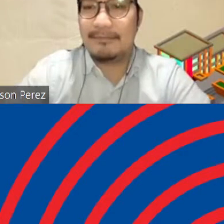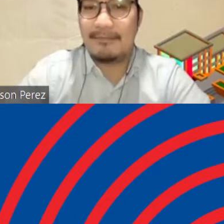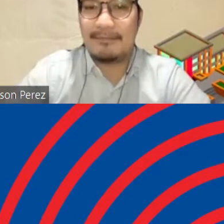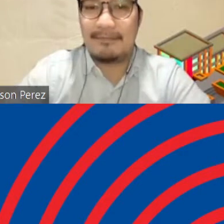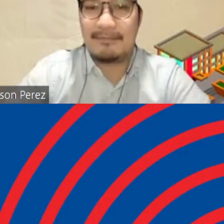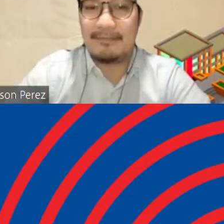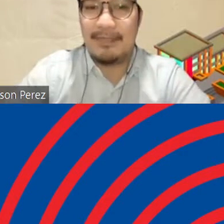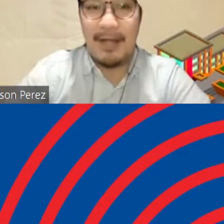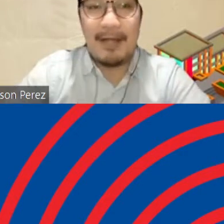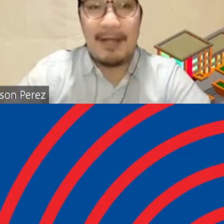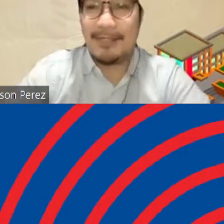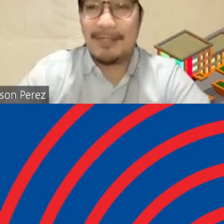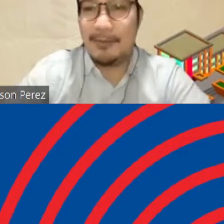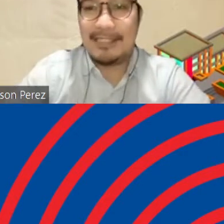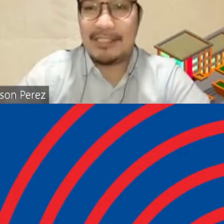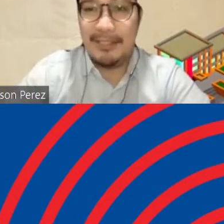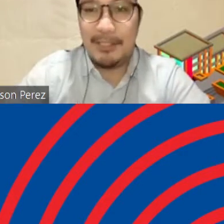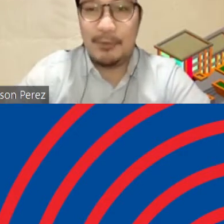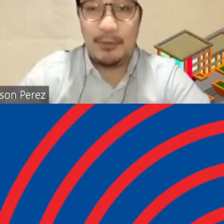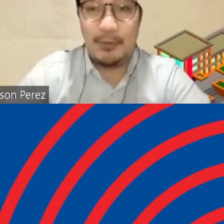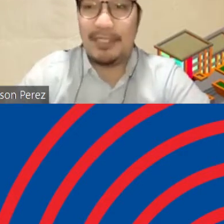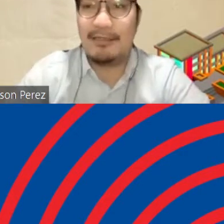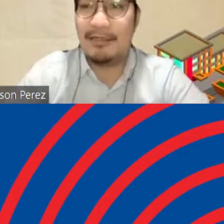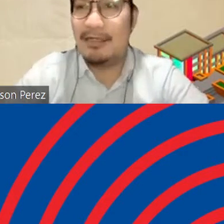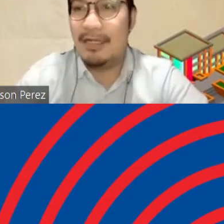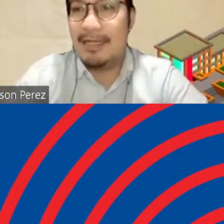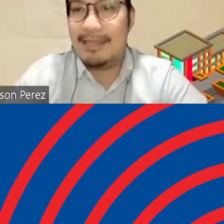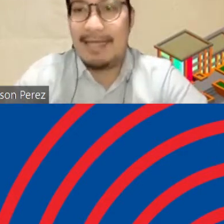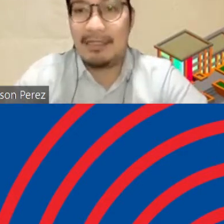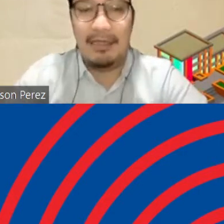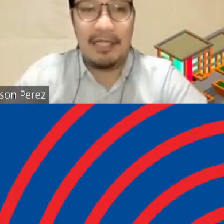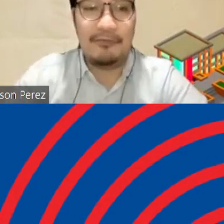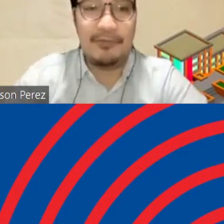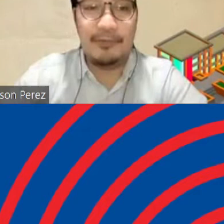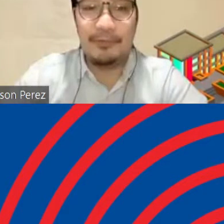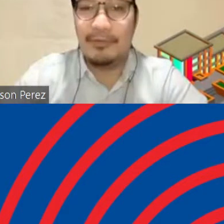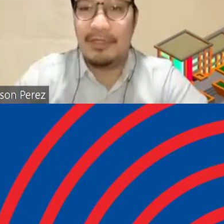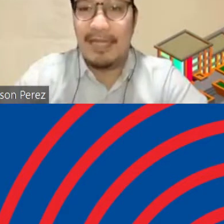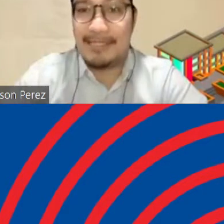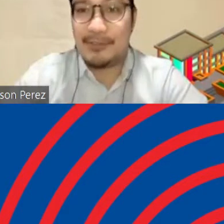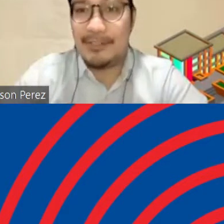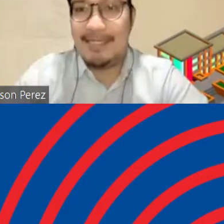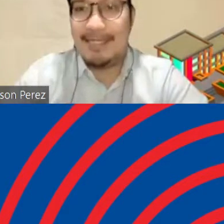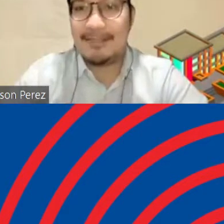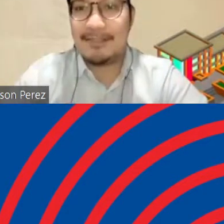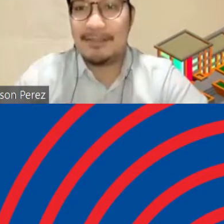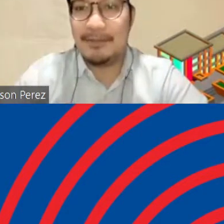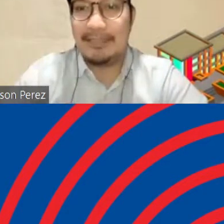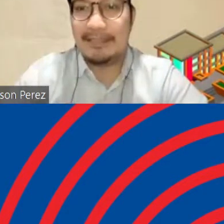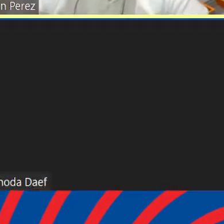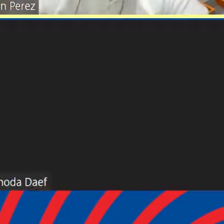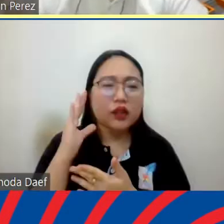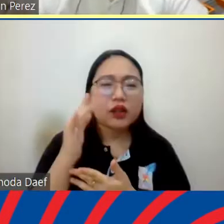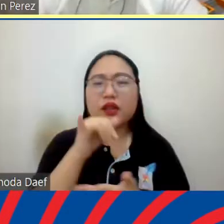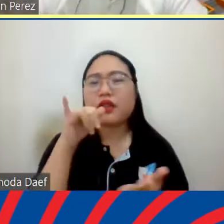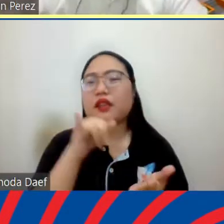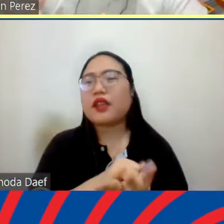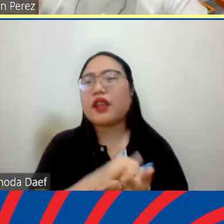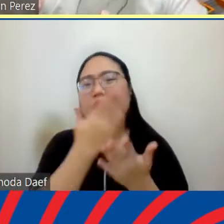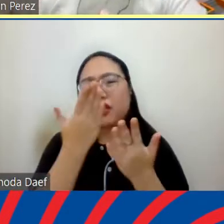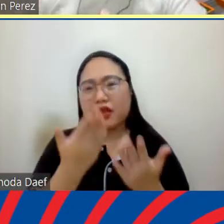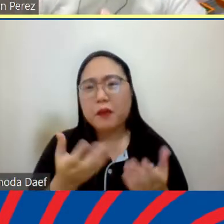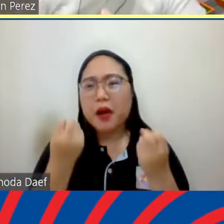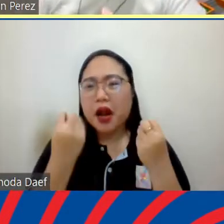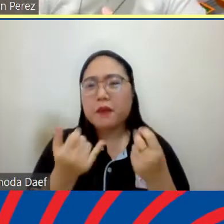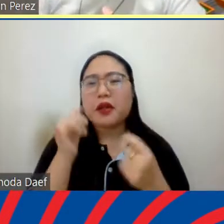Wow. Okay. So it's really good to hear that a lot of you answered yes. No, in some way, meron